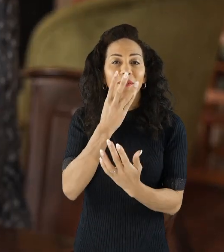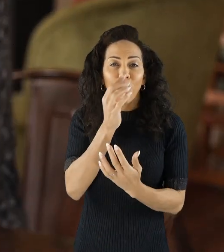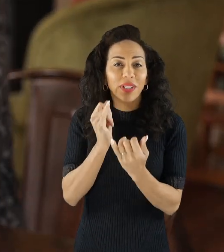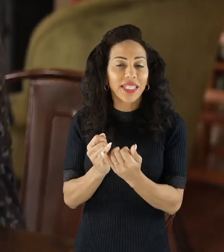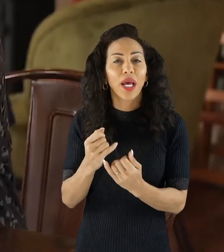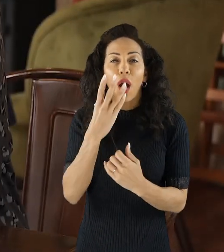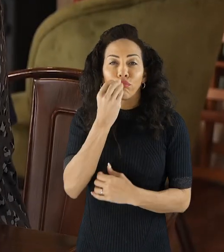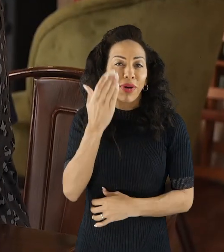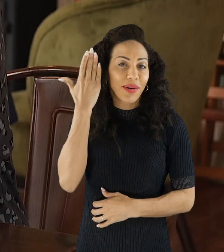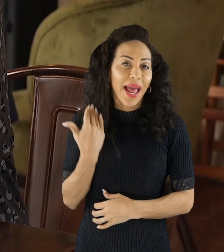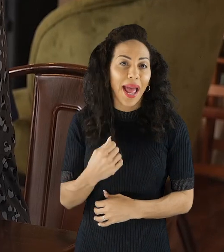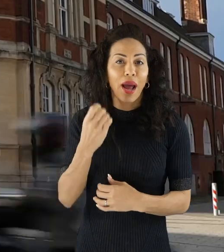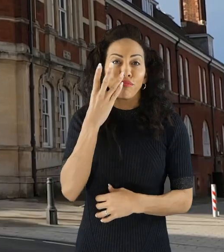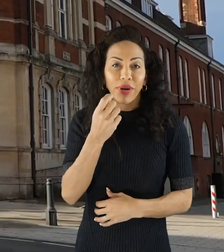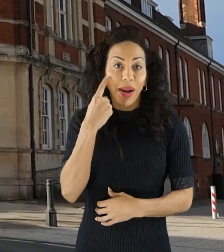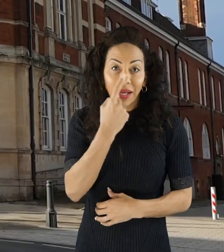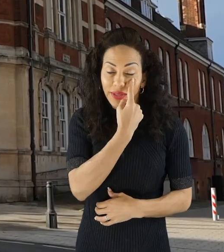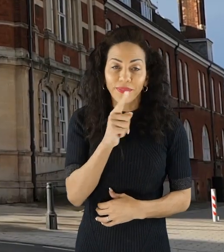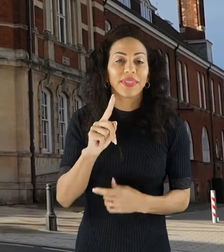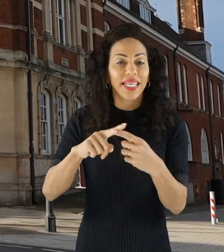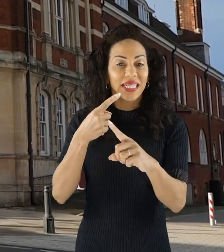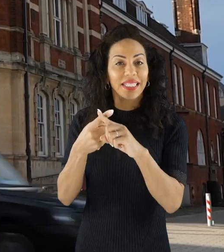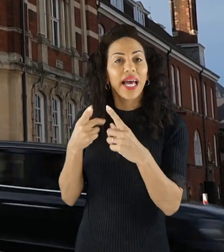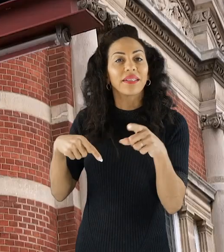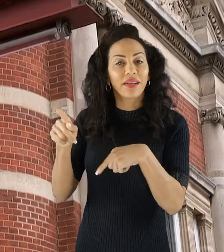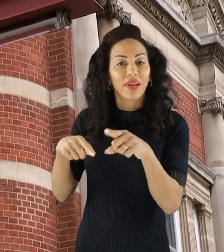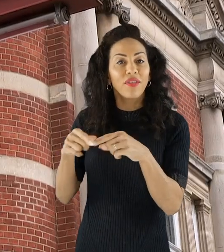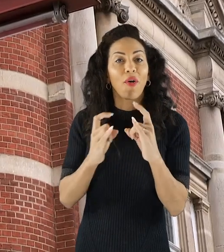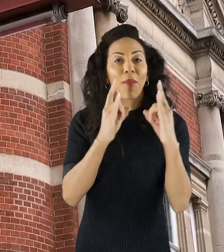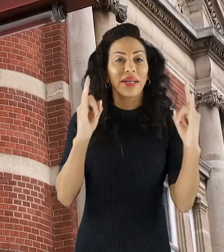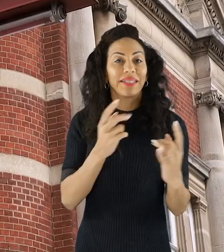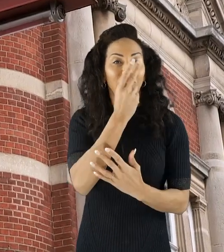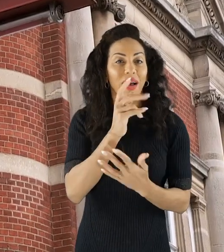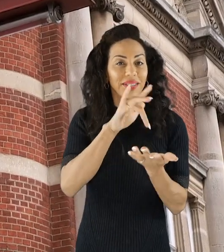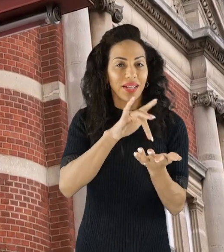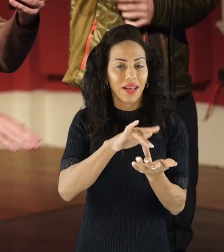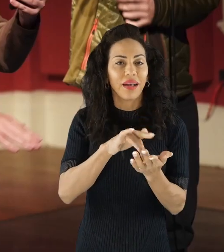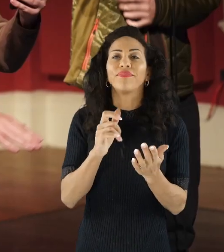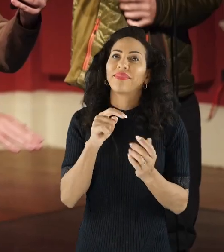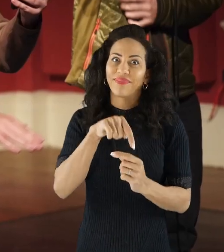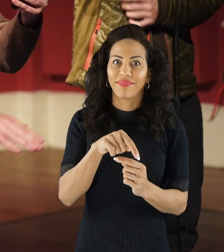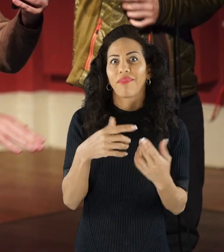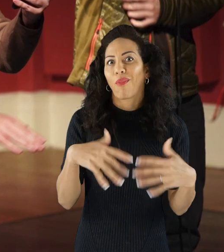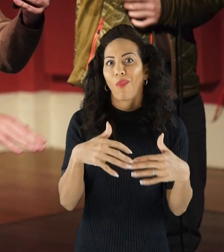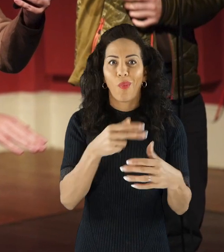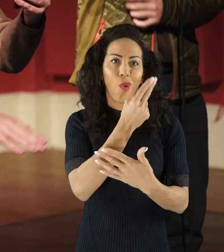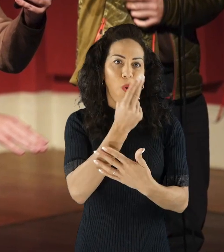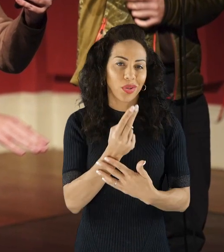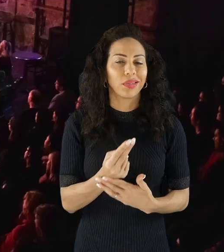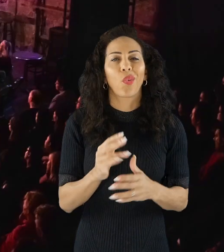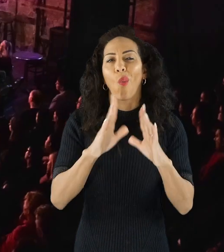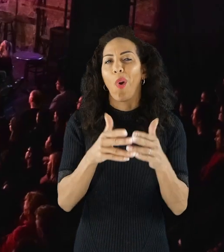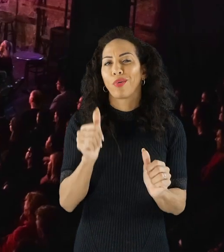with brown hair and brown eyes. She is the executive director of Battersea Arts Centre, a home for extraordinary artists, and